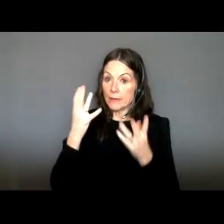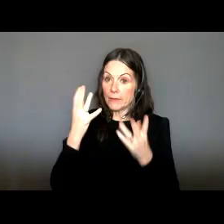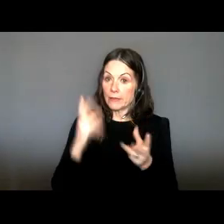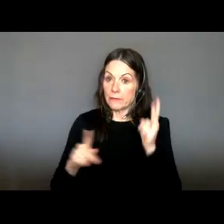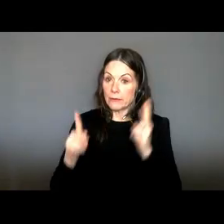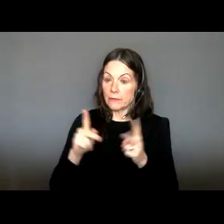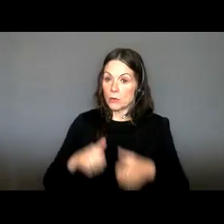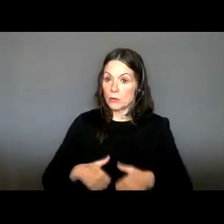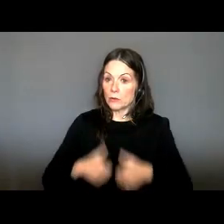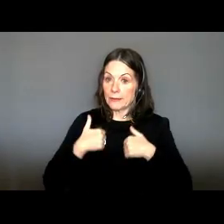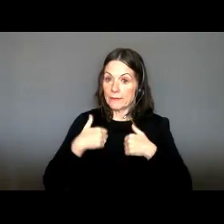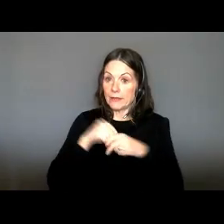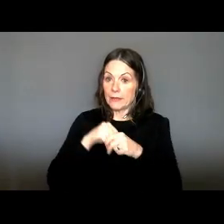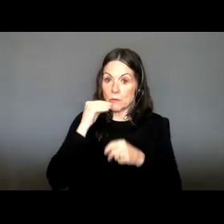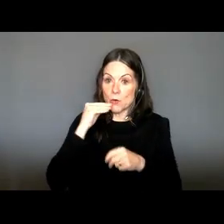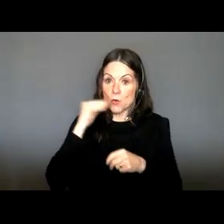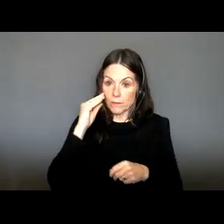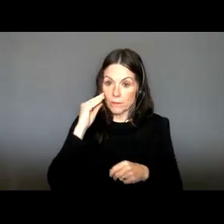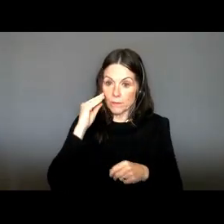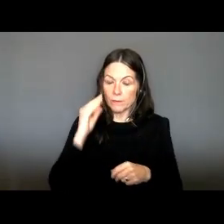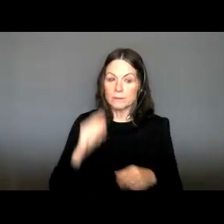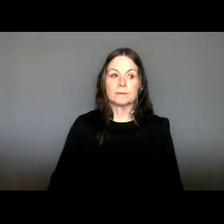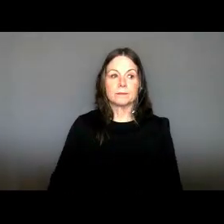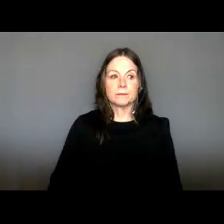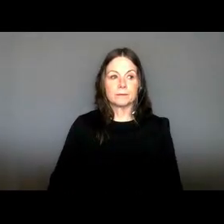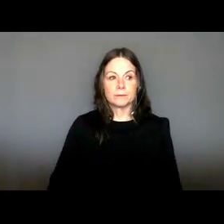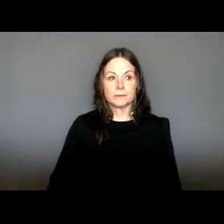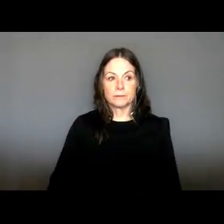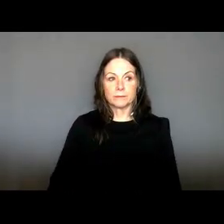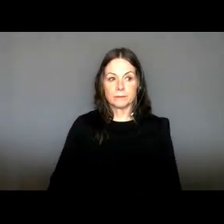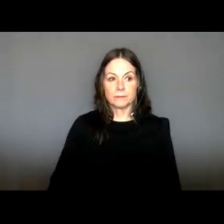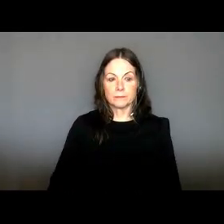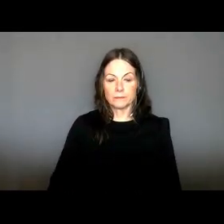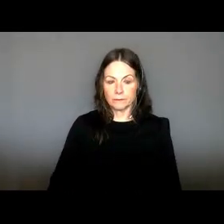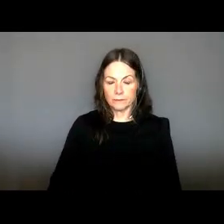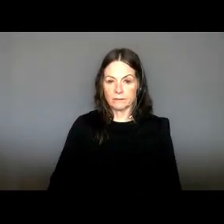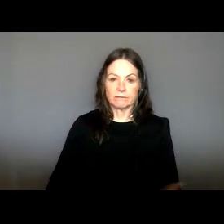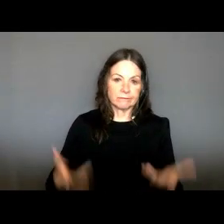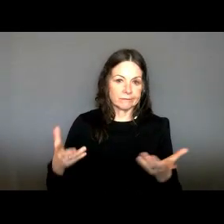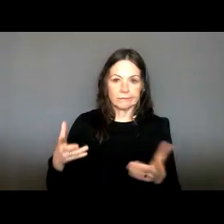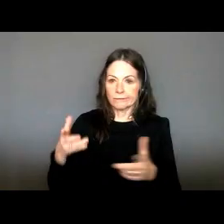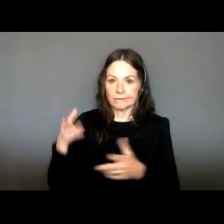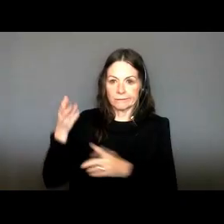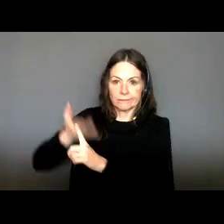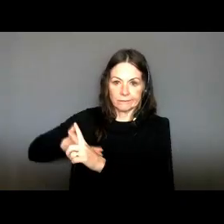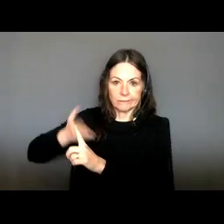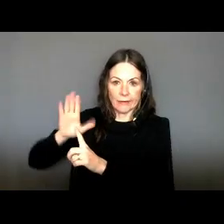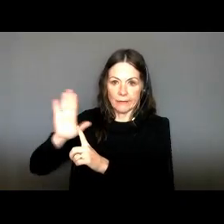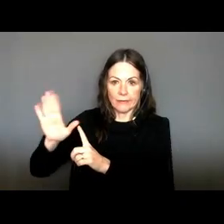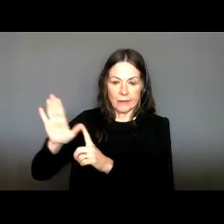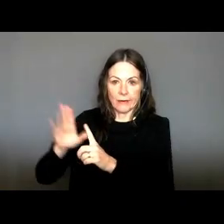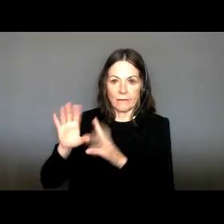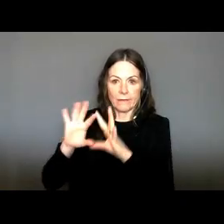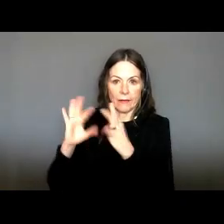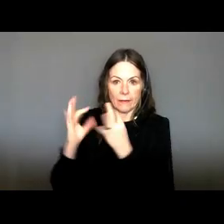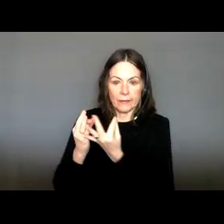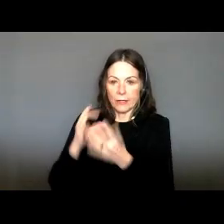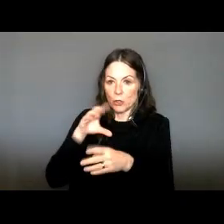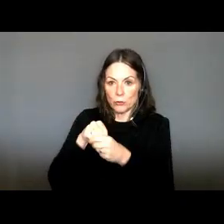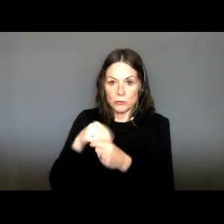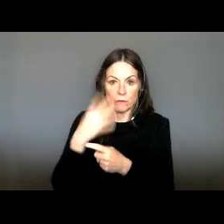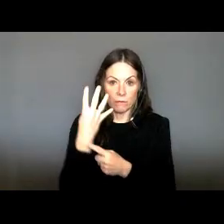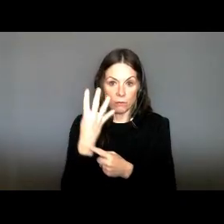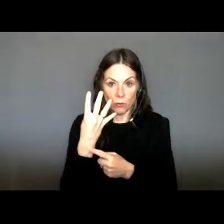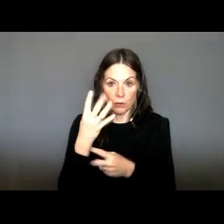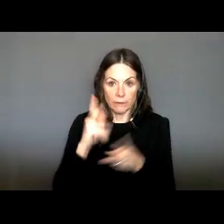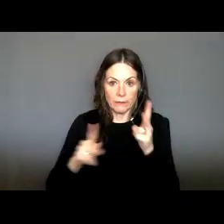live in the home of the client or friend or family member. Let's say 4. Do you care